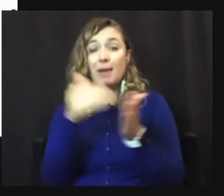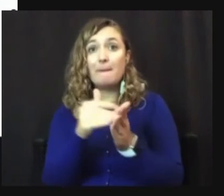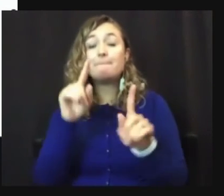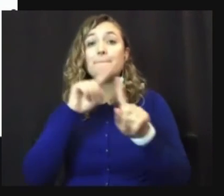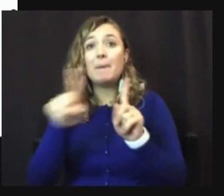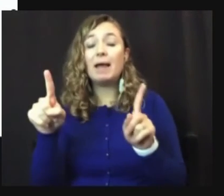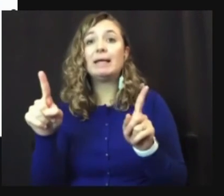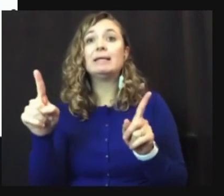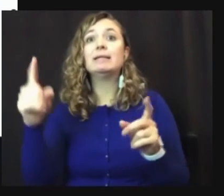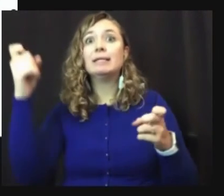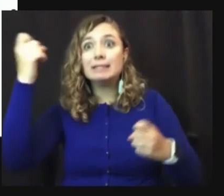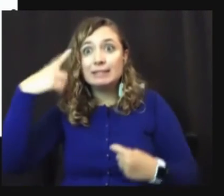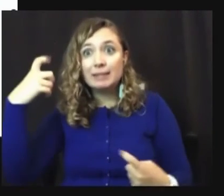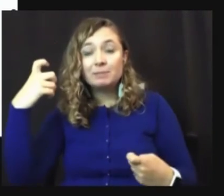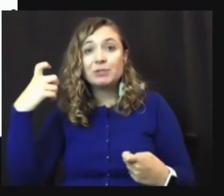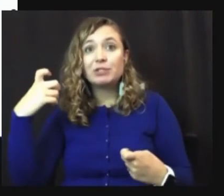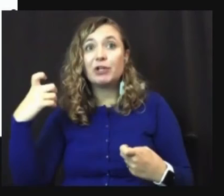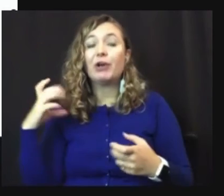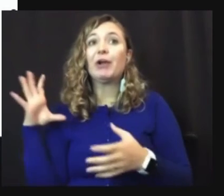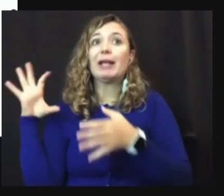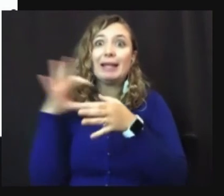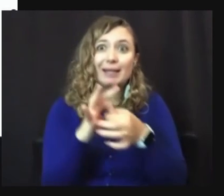are connected to the senses,